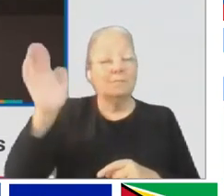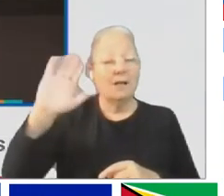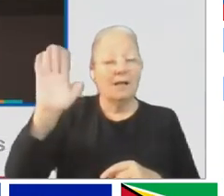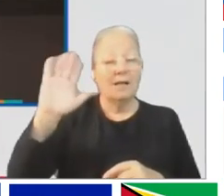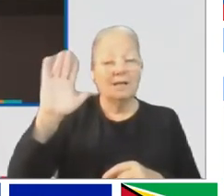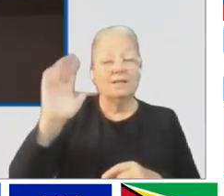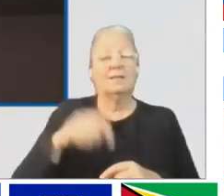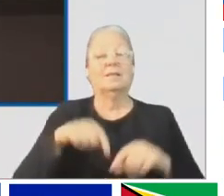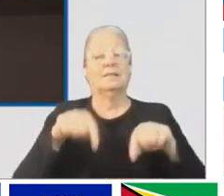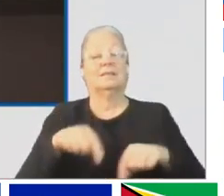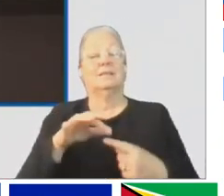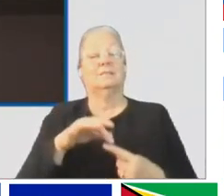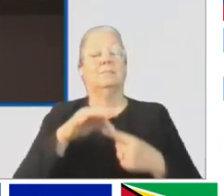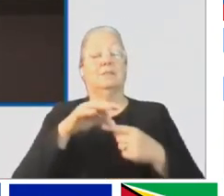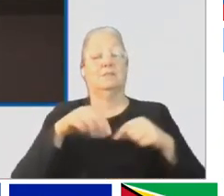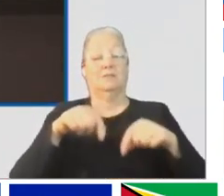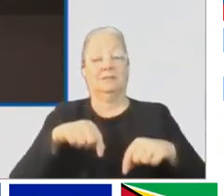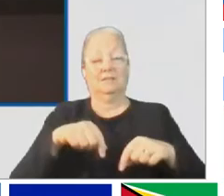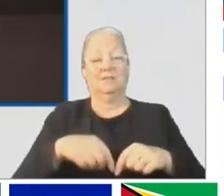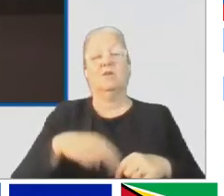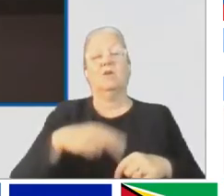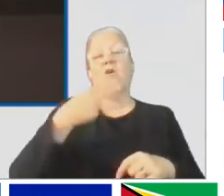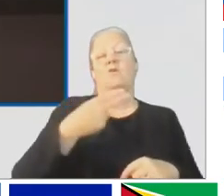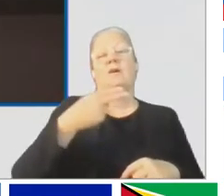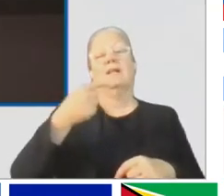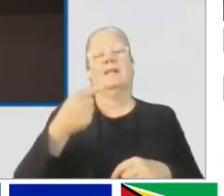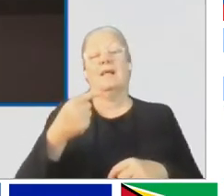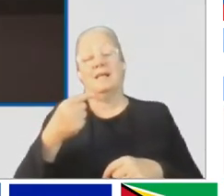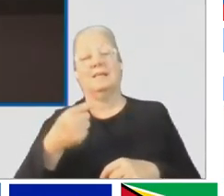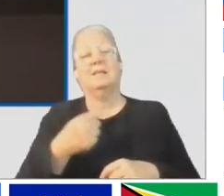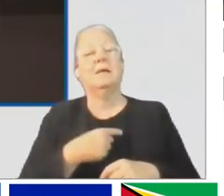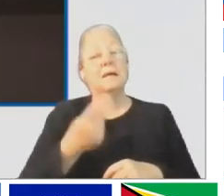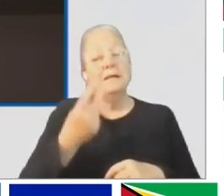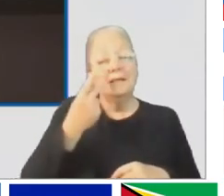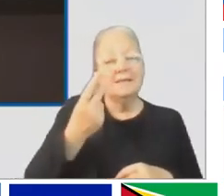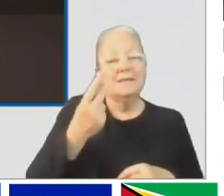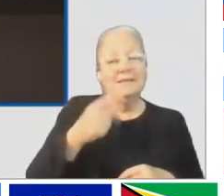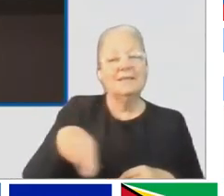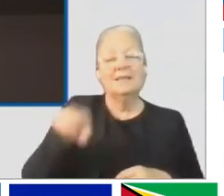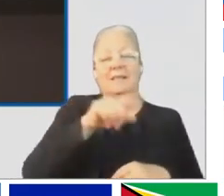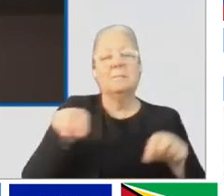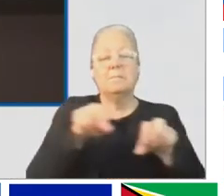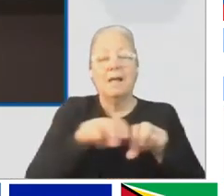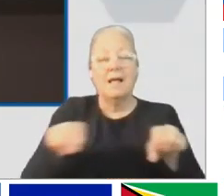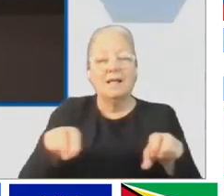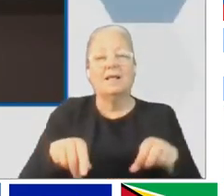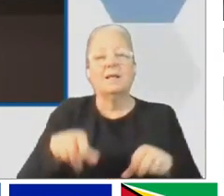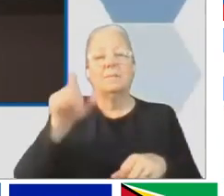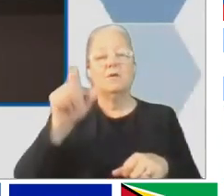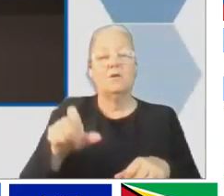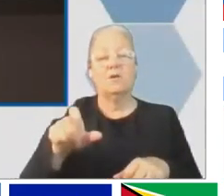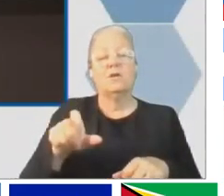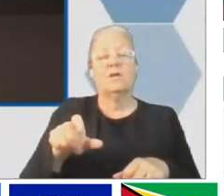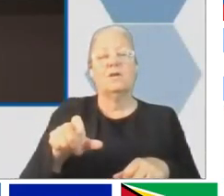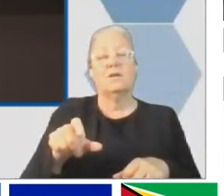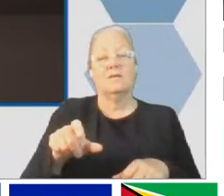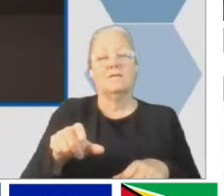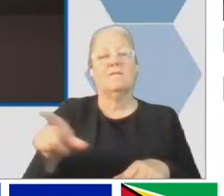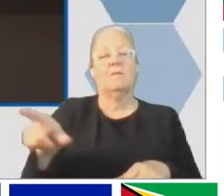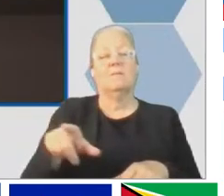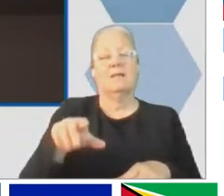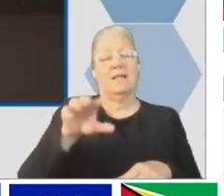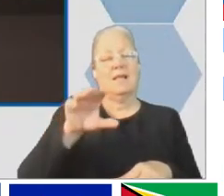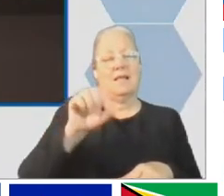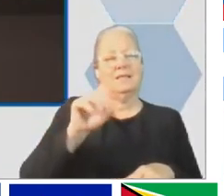was moderating, it was very nice to see a panelist and a speaker from SVG. I don't know if a lot of you are aware, but from last